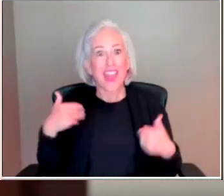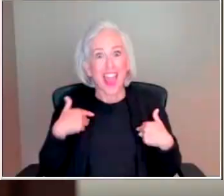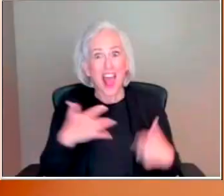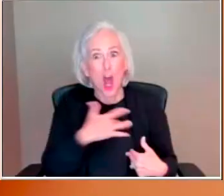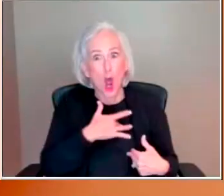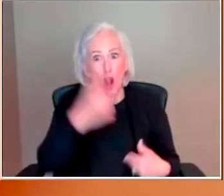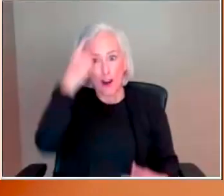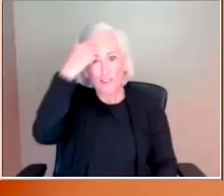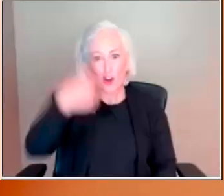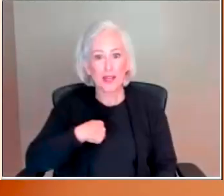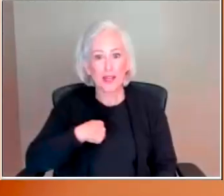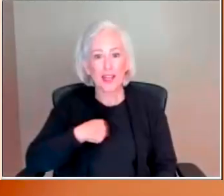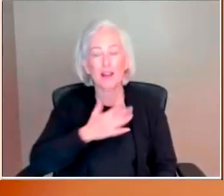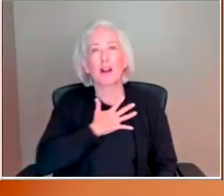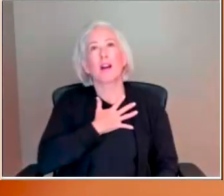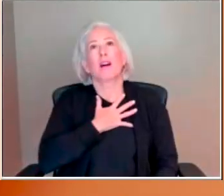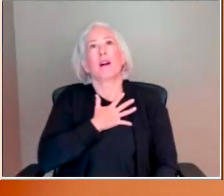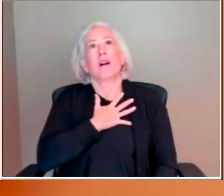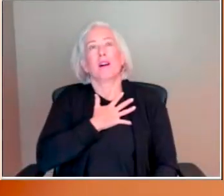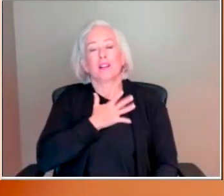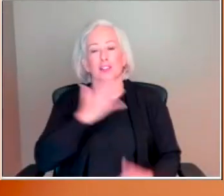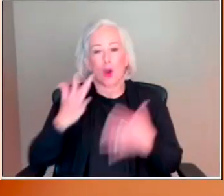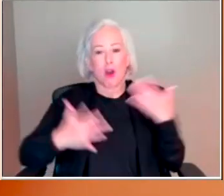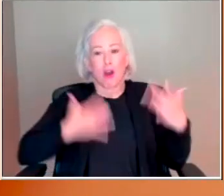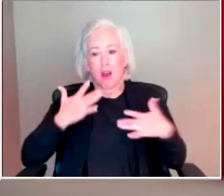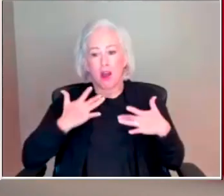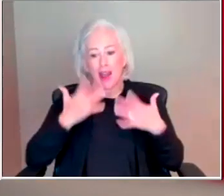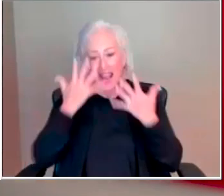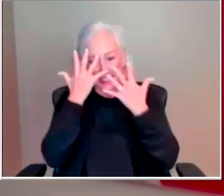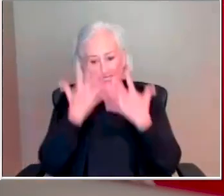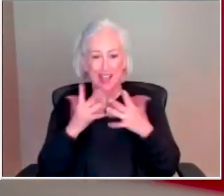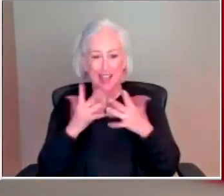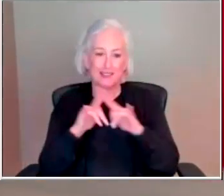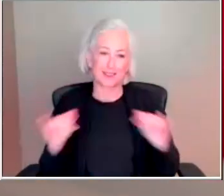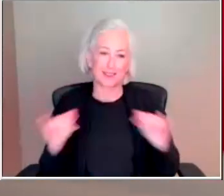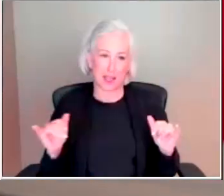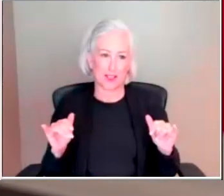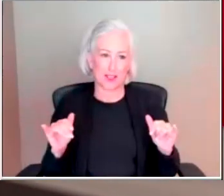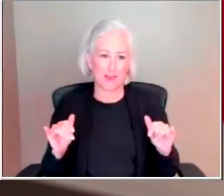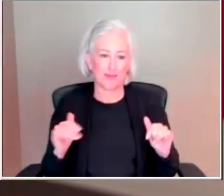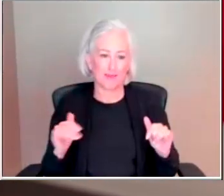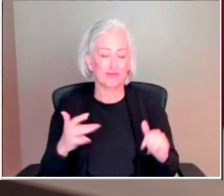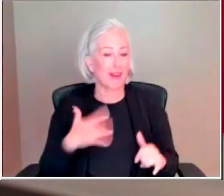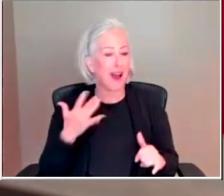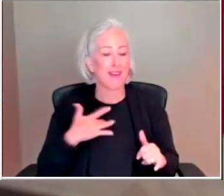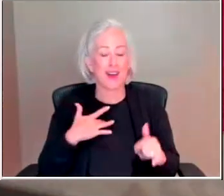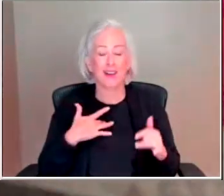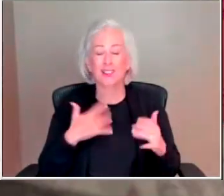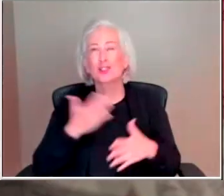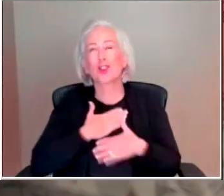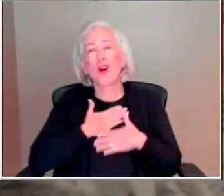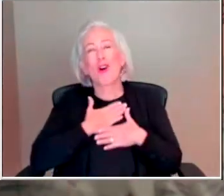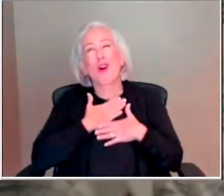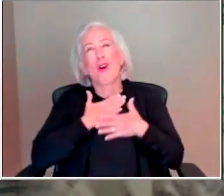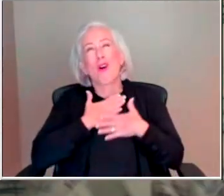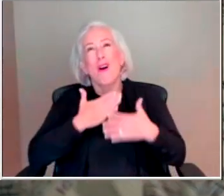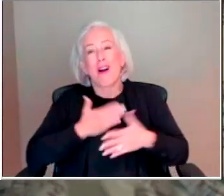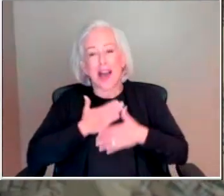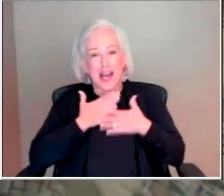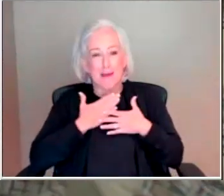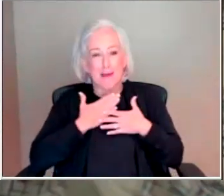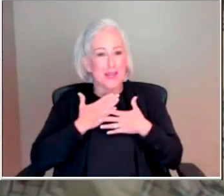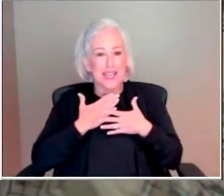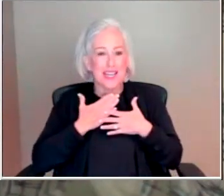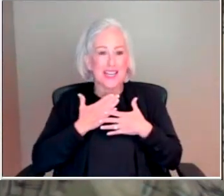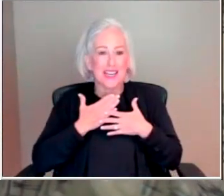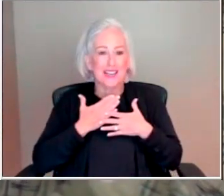could imagine, along with profound sadness at the same time. I felt overjoyed for one, and then I kind of went to